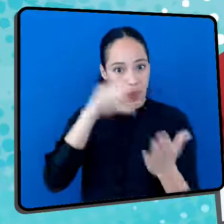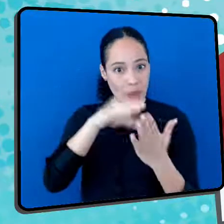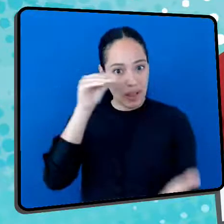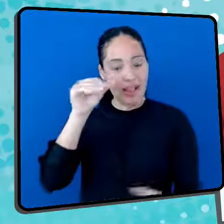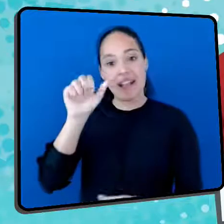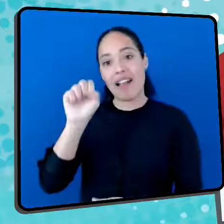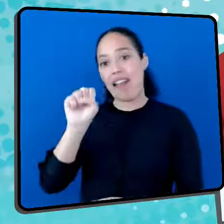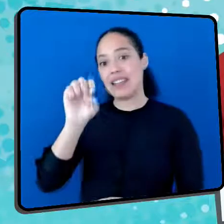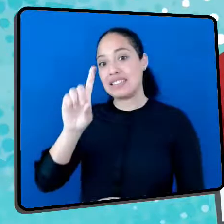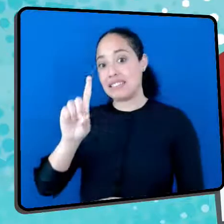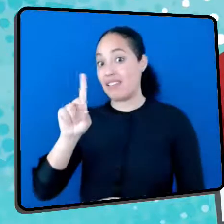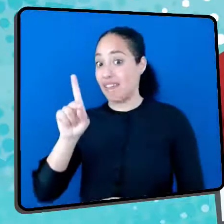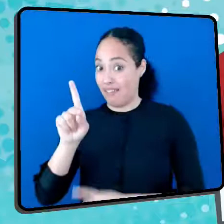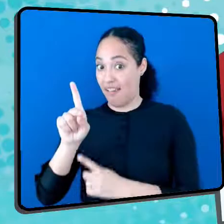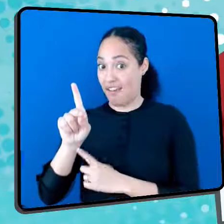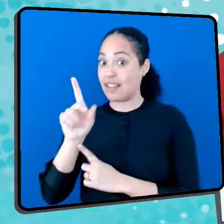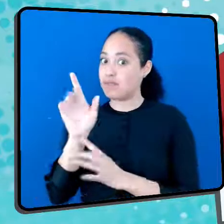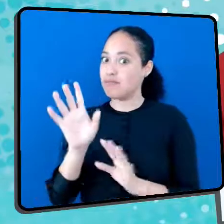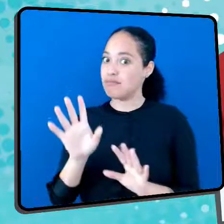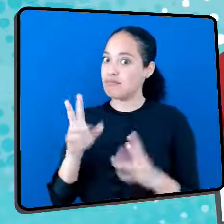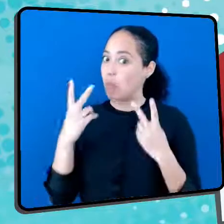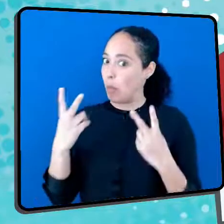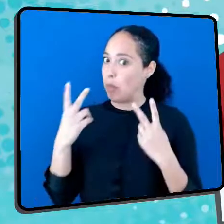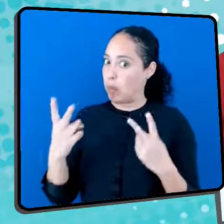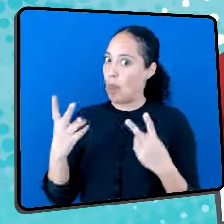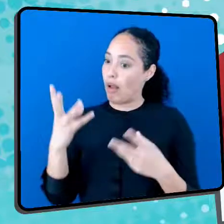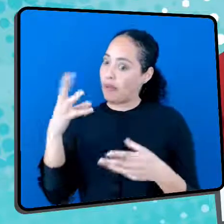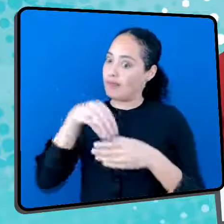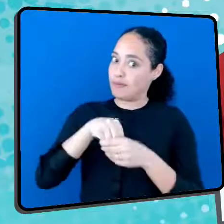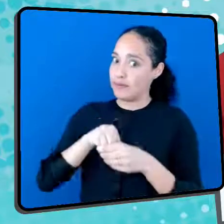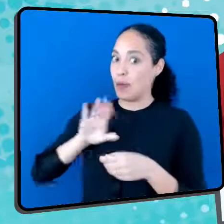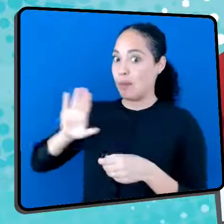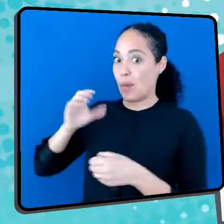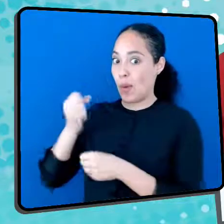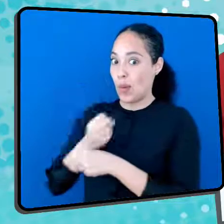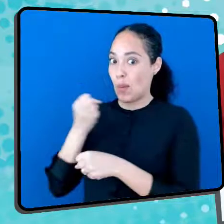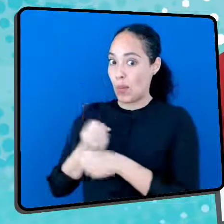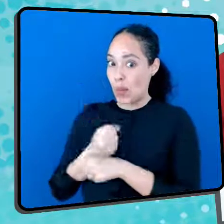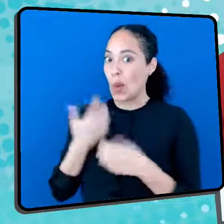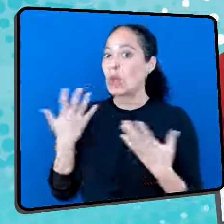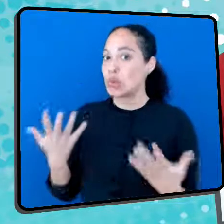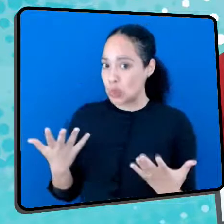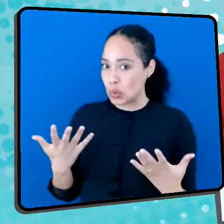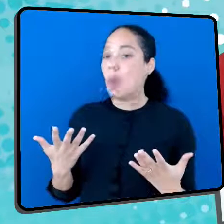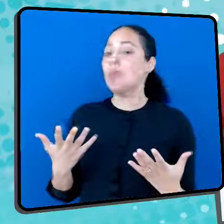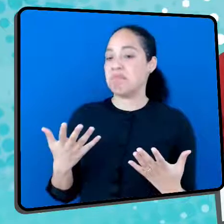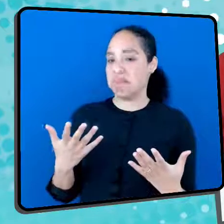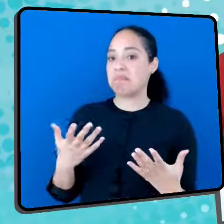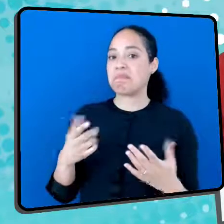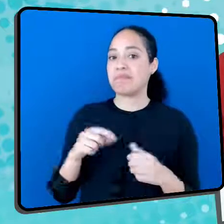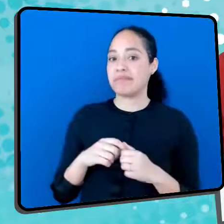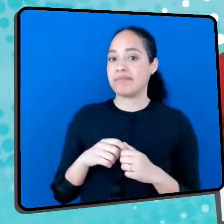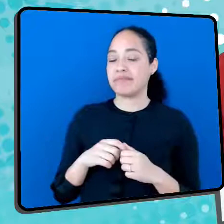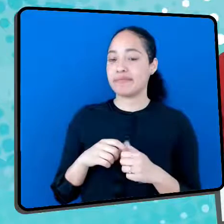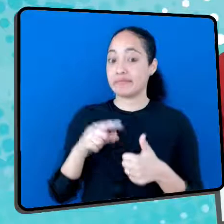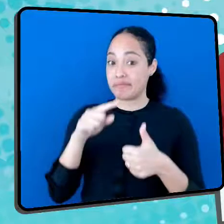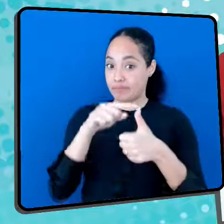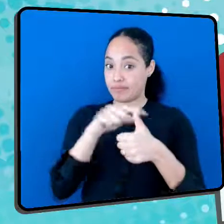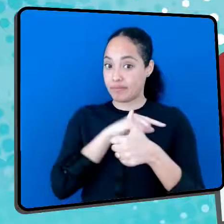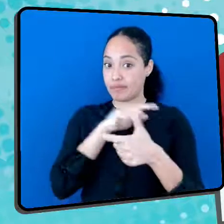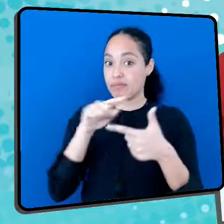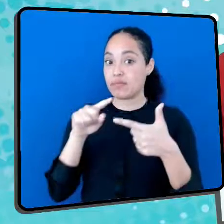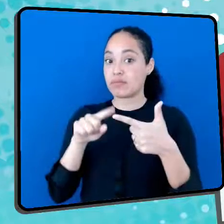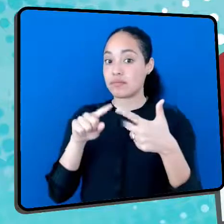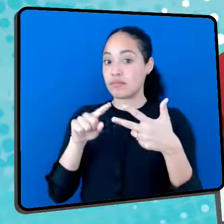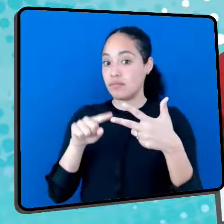for her work right now, and that migration she's working on. So go and check out a little bit more about that. And then my next 2 are based